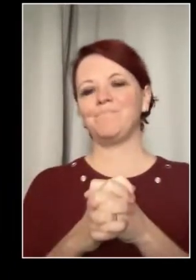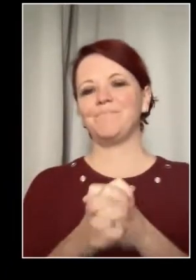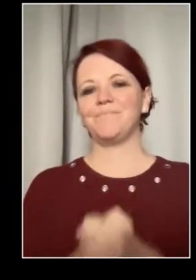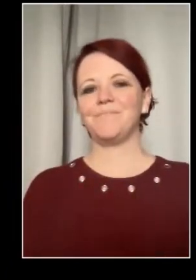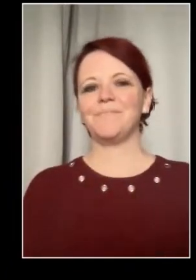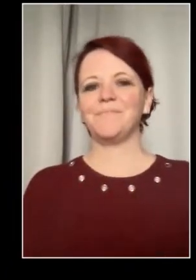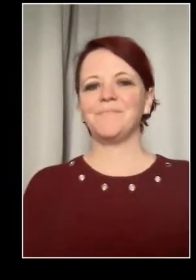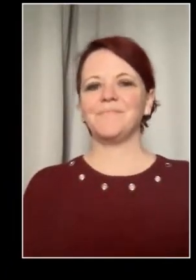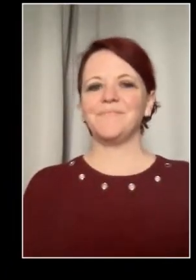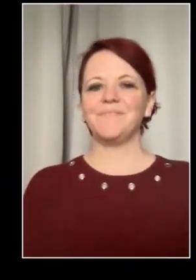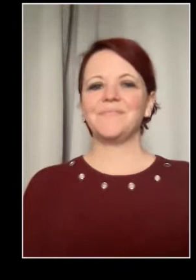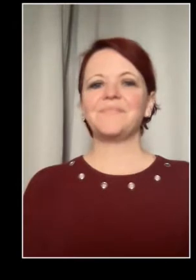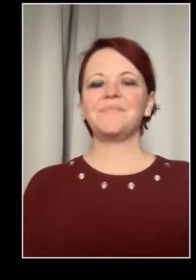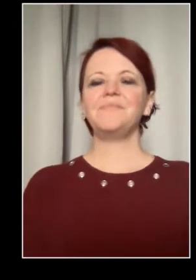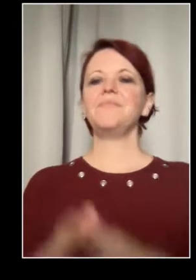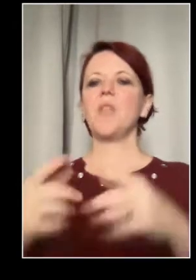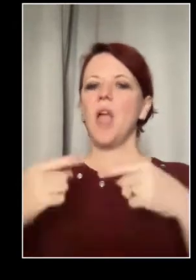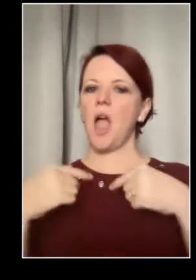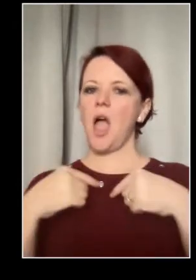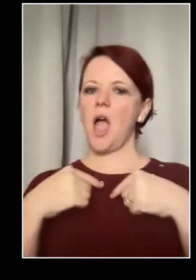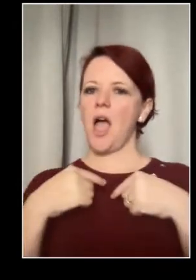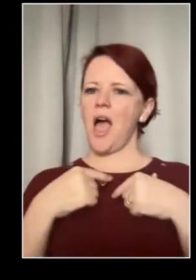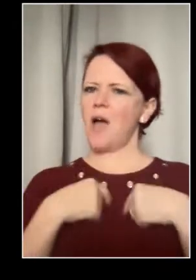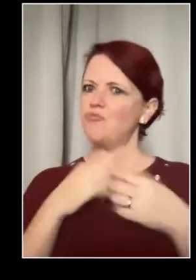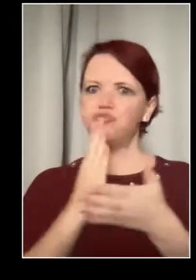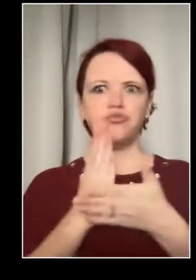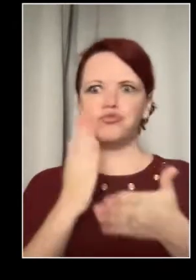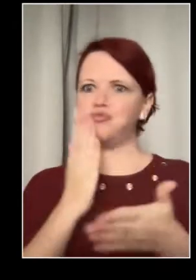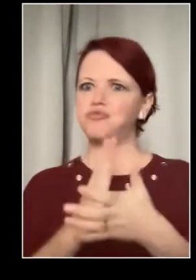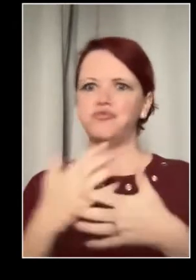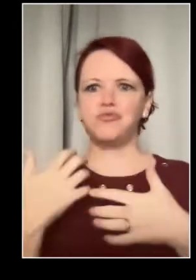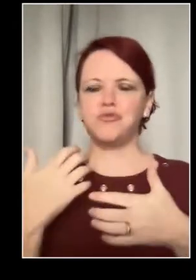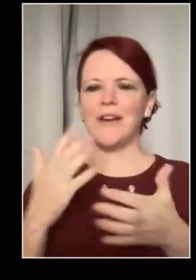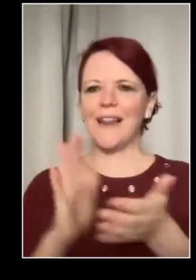Deck, but I'll let you decide. I'm absolutely delighted to be